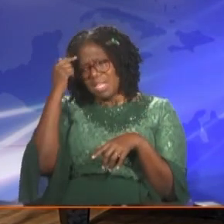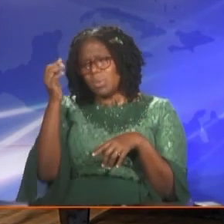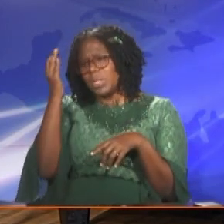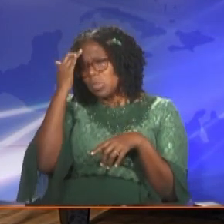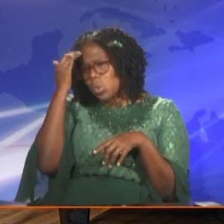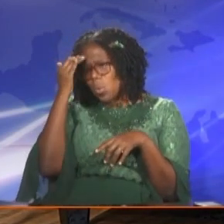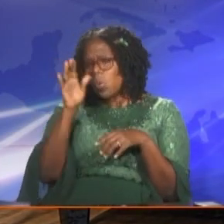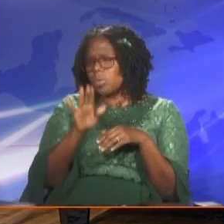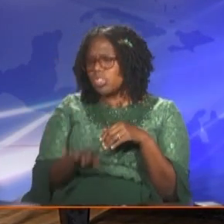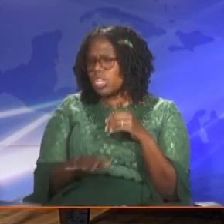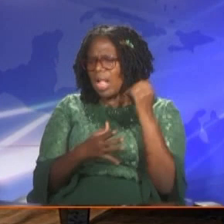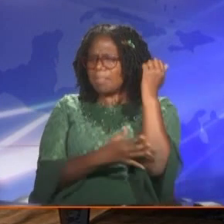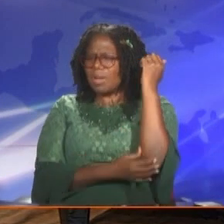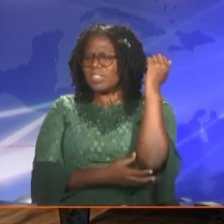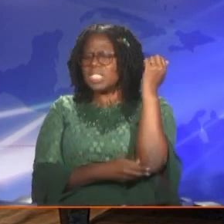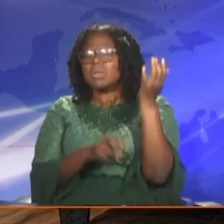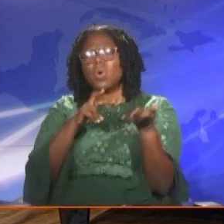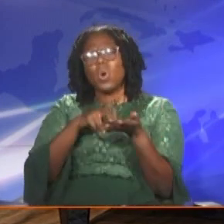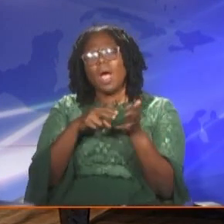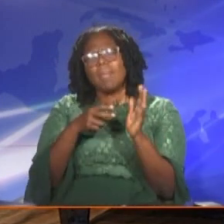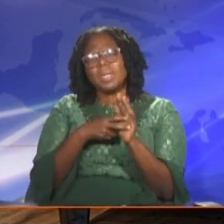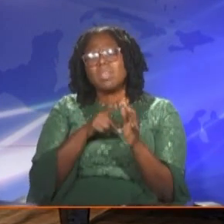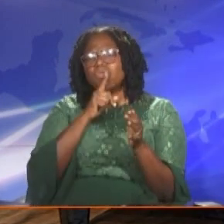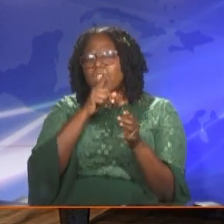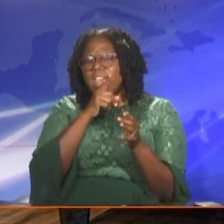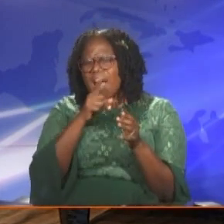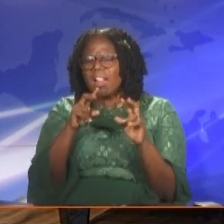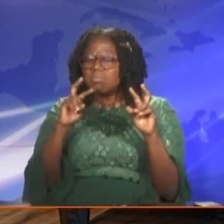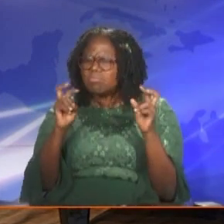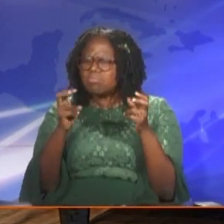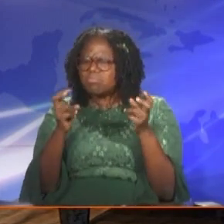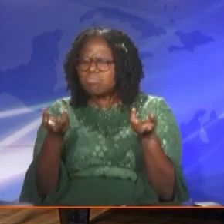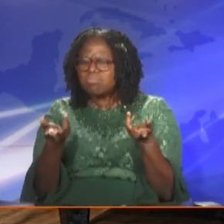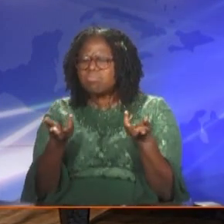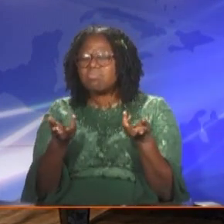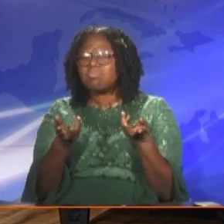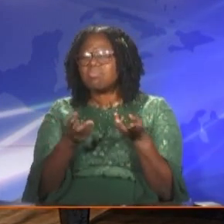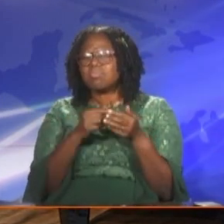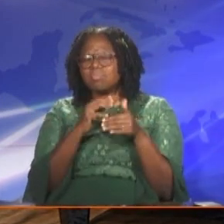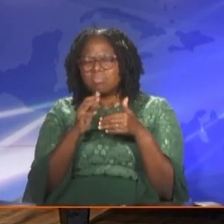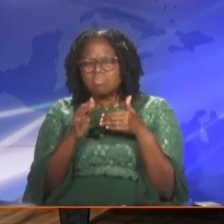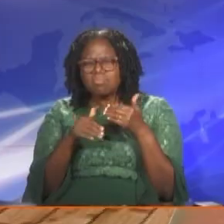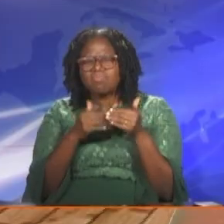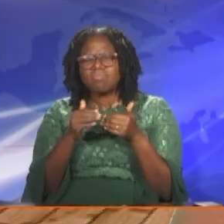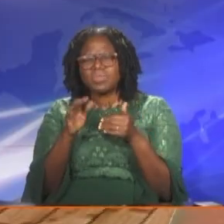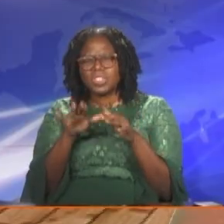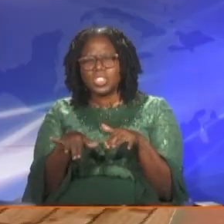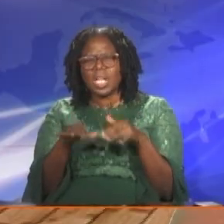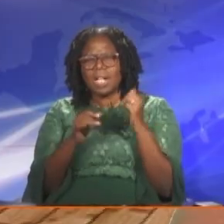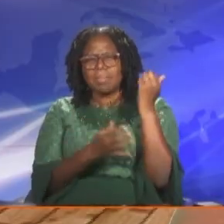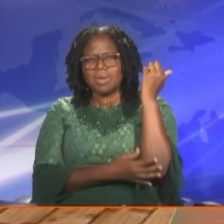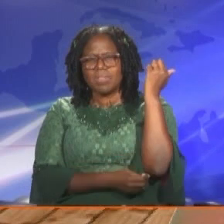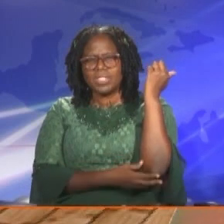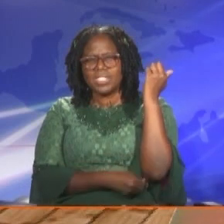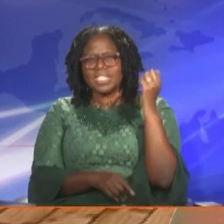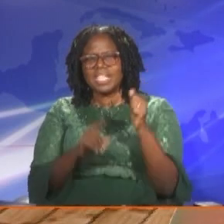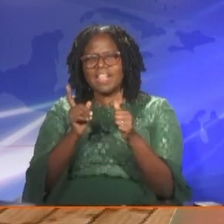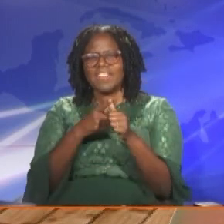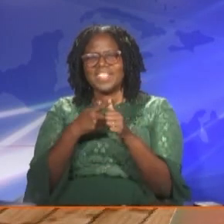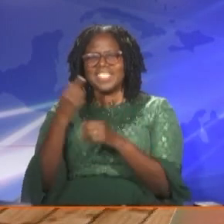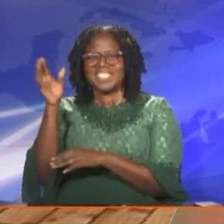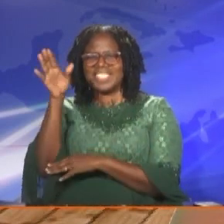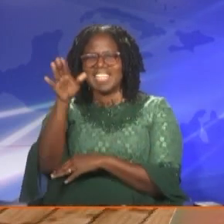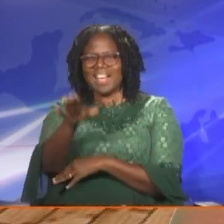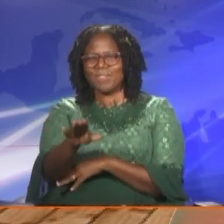tell us exactly how would that be defined? What is child poverty? Okay, so Ria, first, good afternoon to all